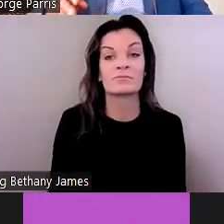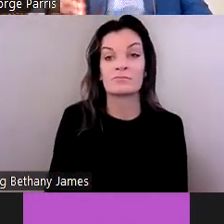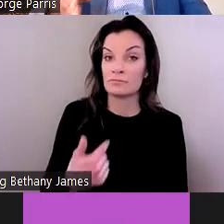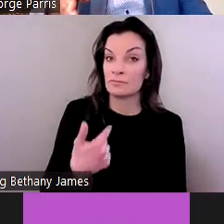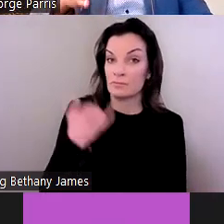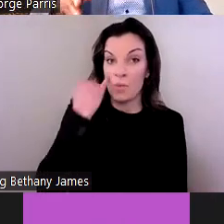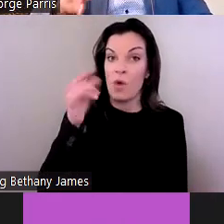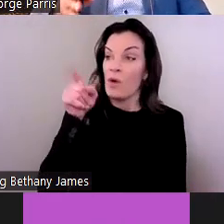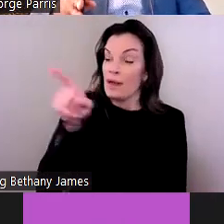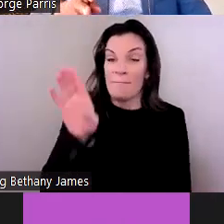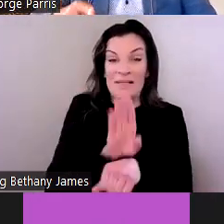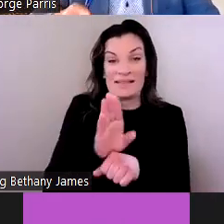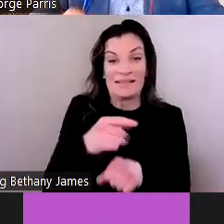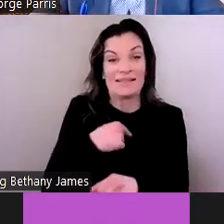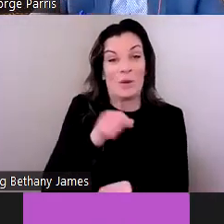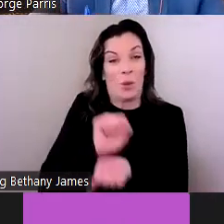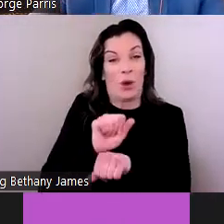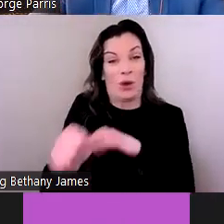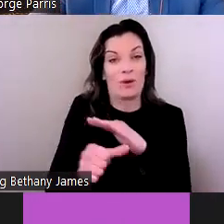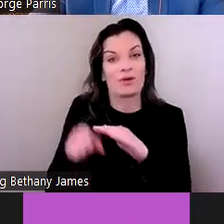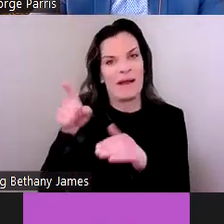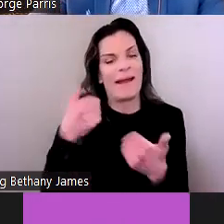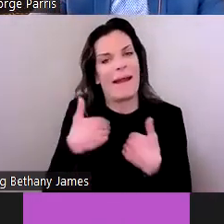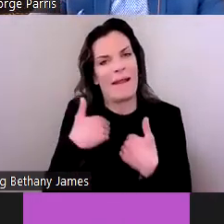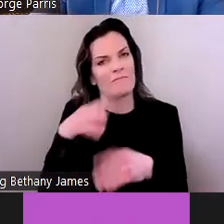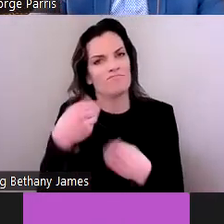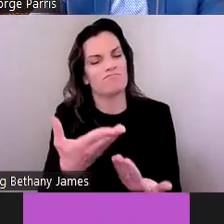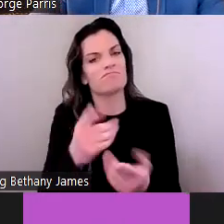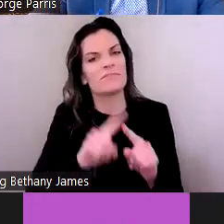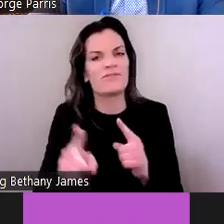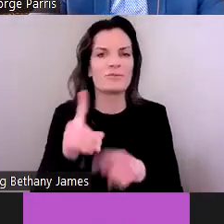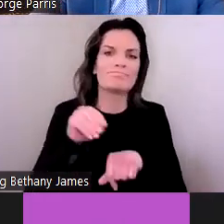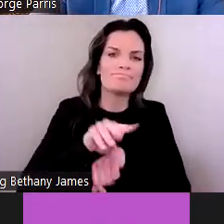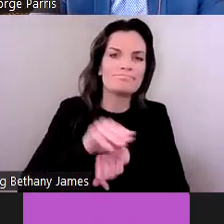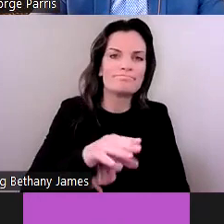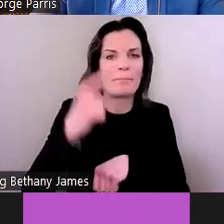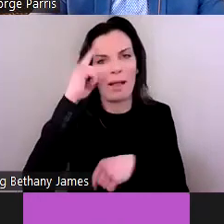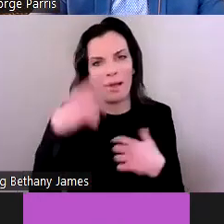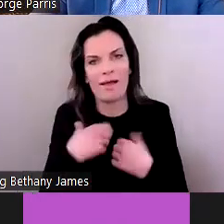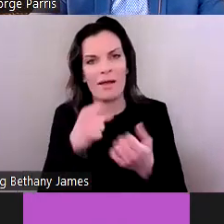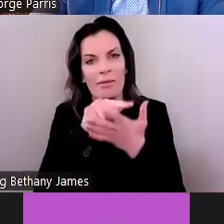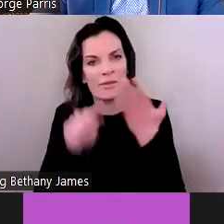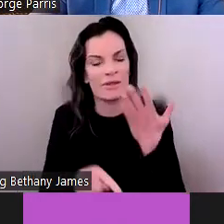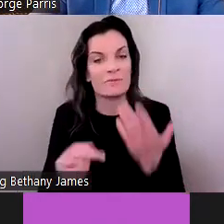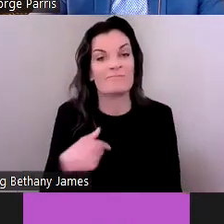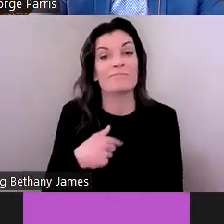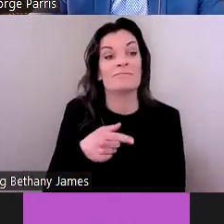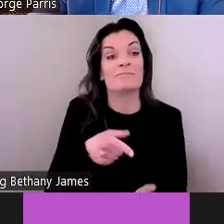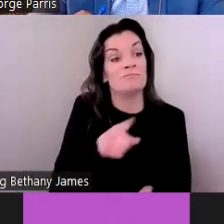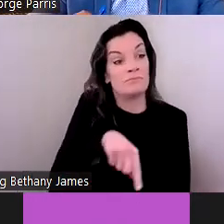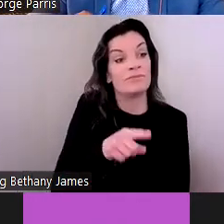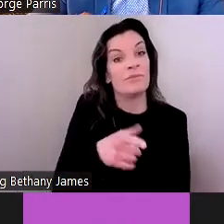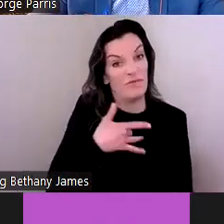when people are feeling ill at work, one of the things we notice is that they're not taking advantages of